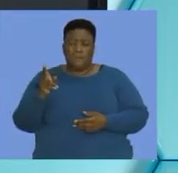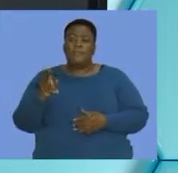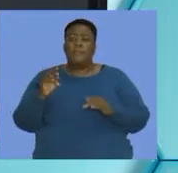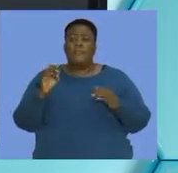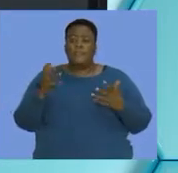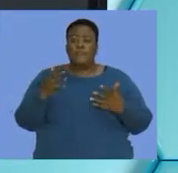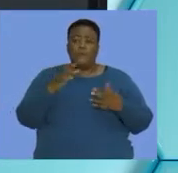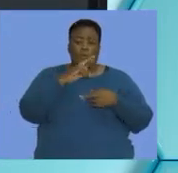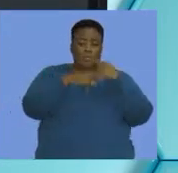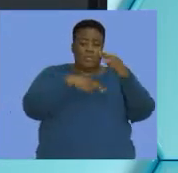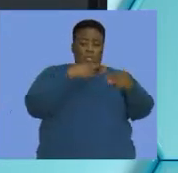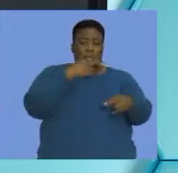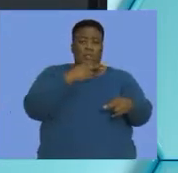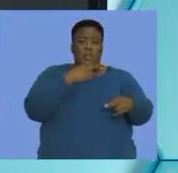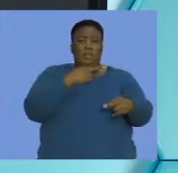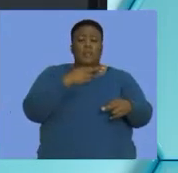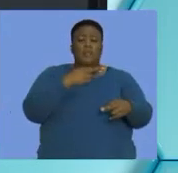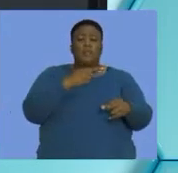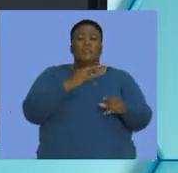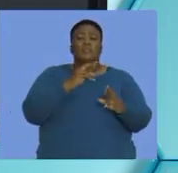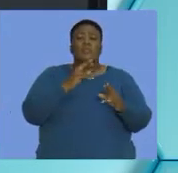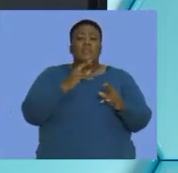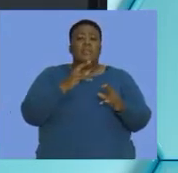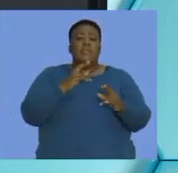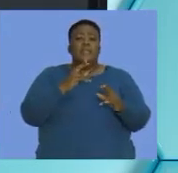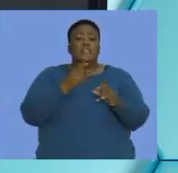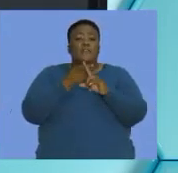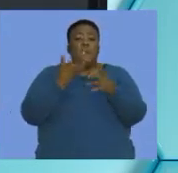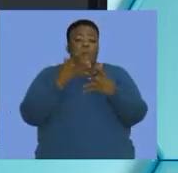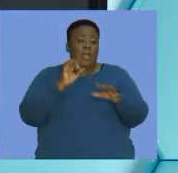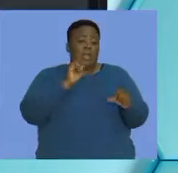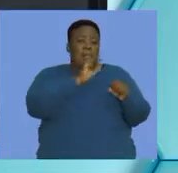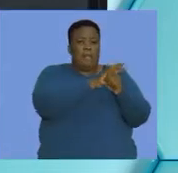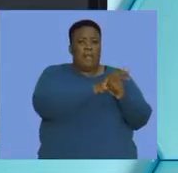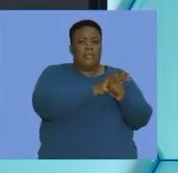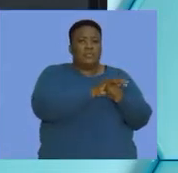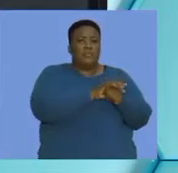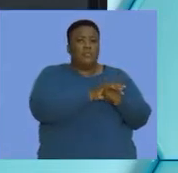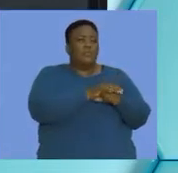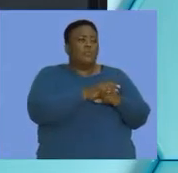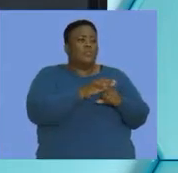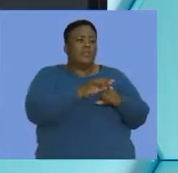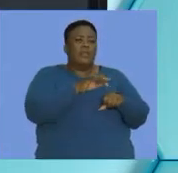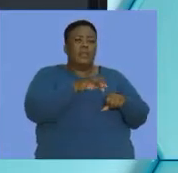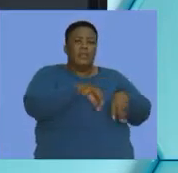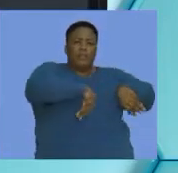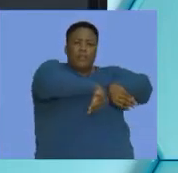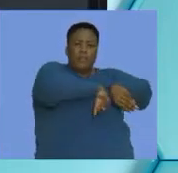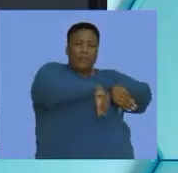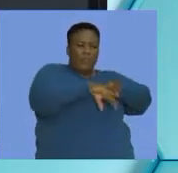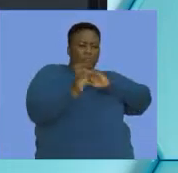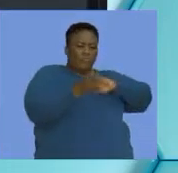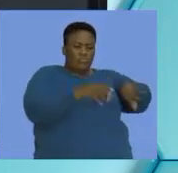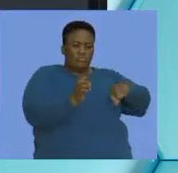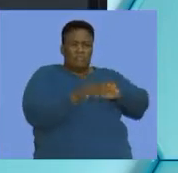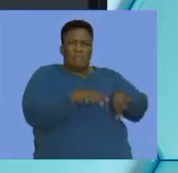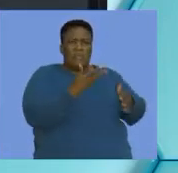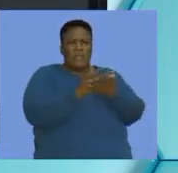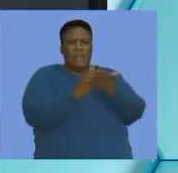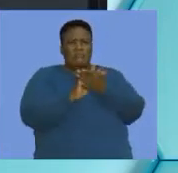concept of recycling refers to the impact that disposing of these waste products would have on the environment. So if we can